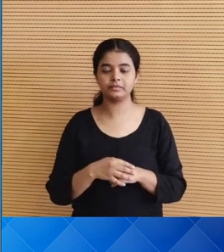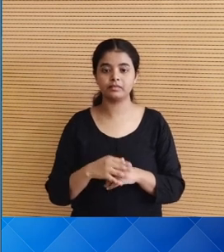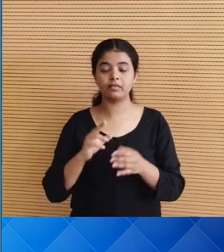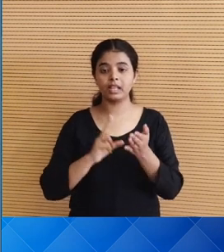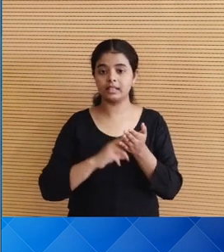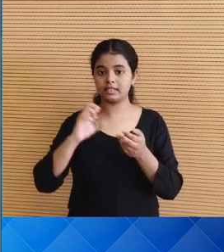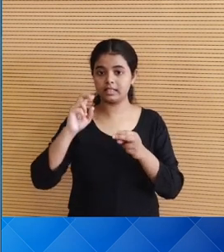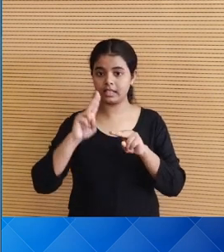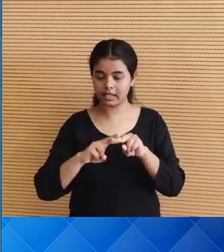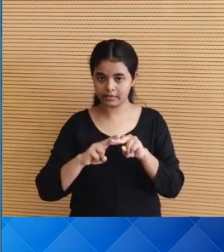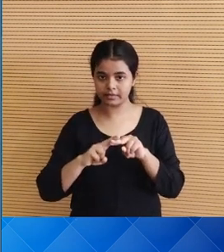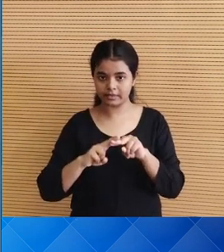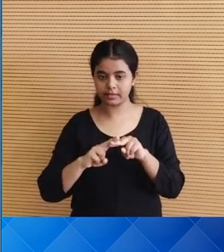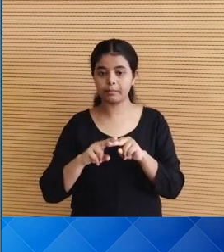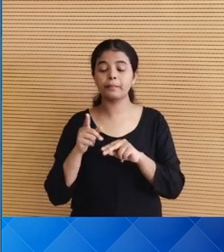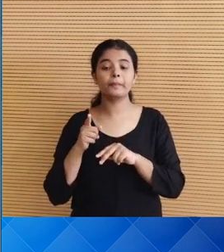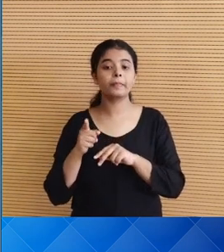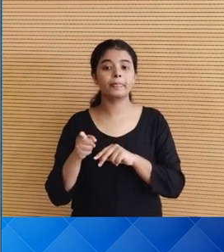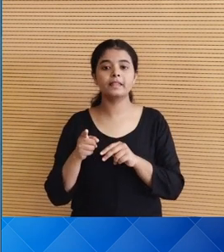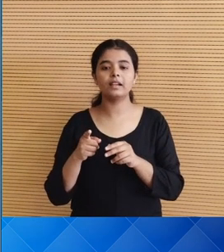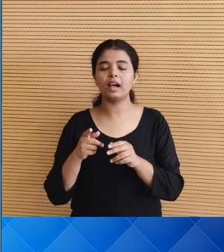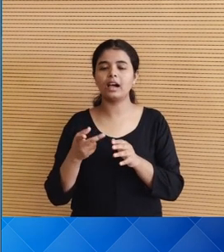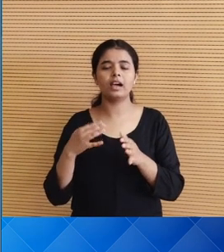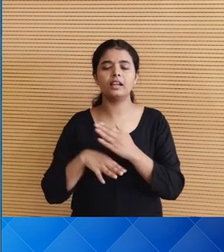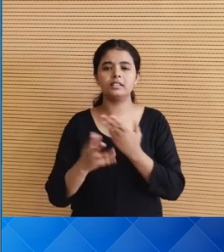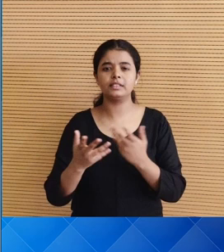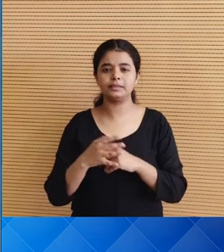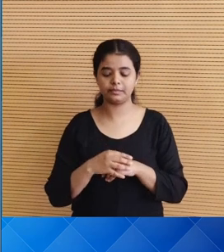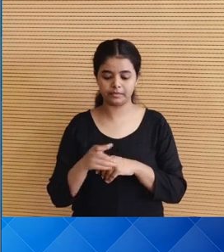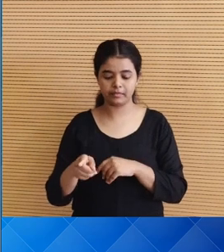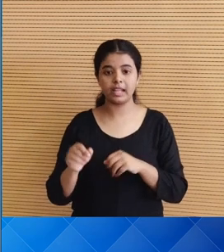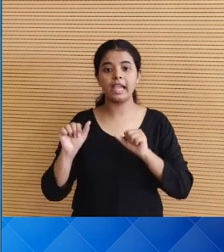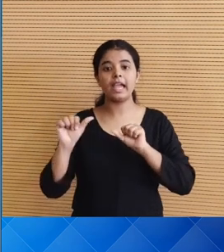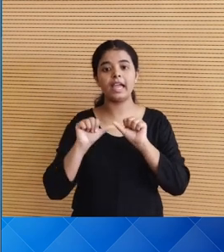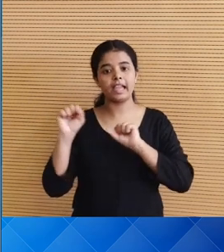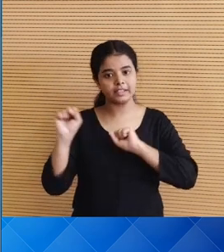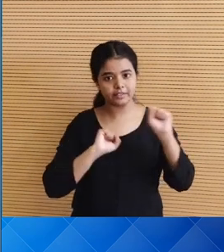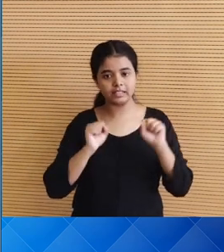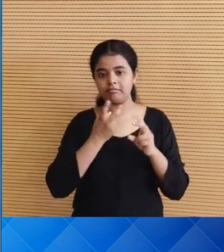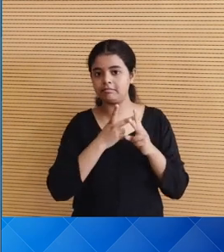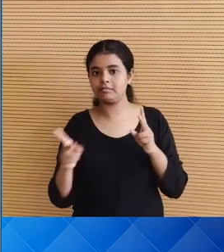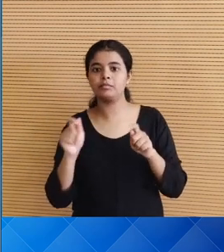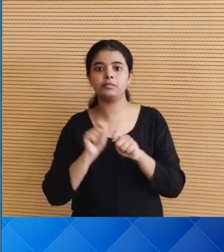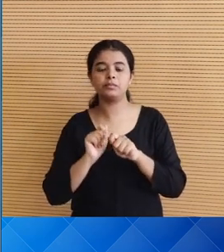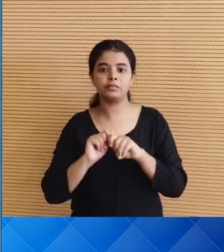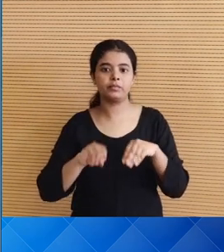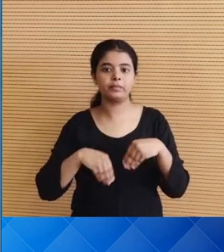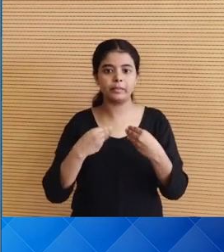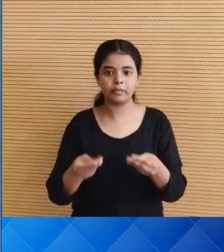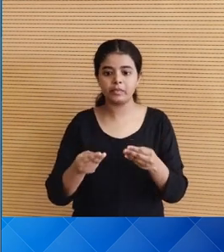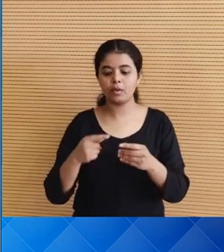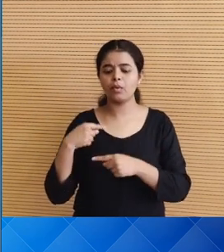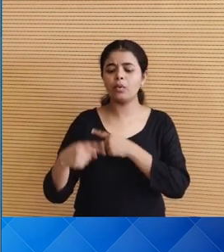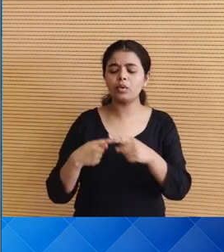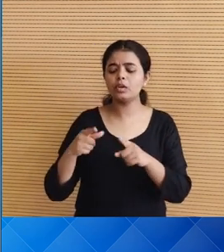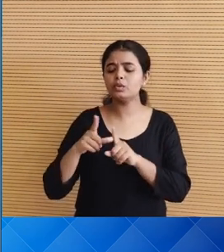NCF suggests that play-based but guided and structured activities has to be designed, and for that, illustrative daily